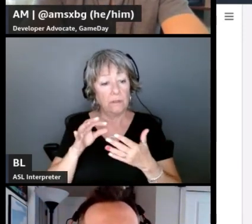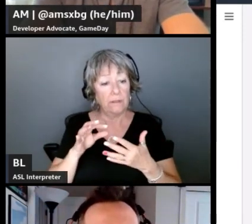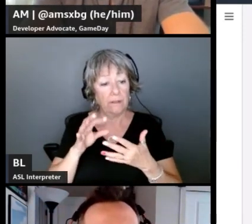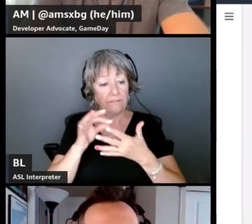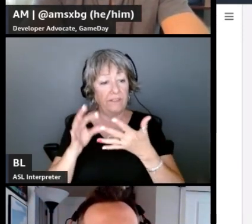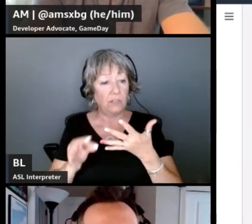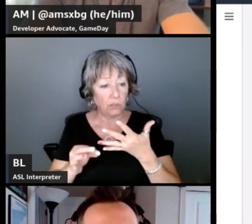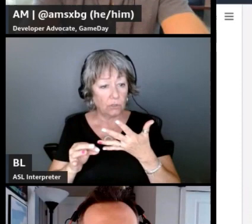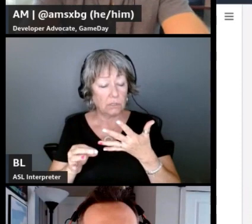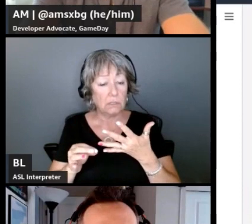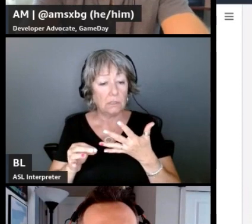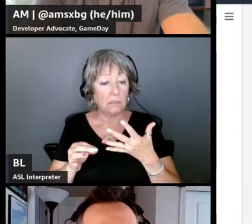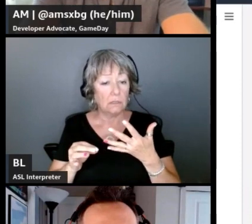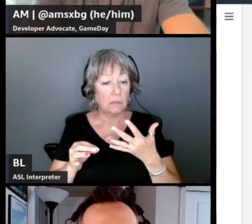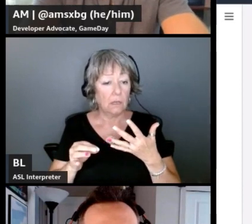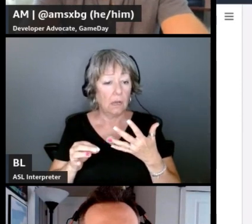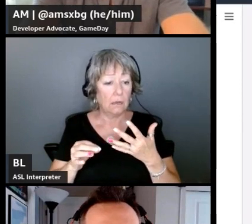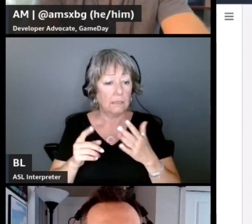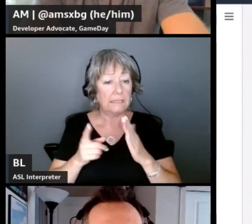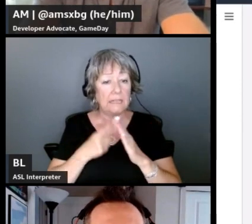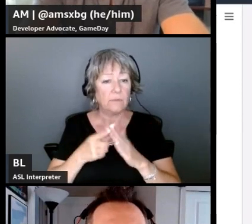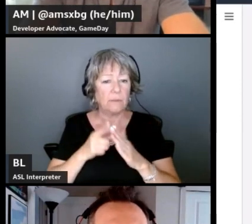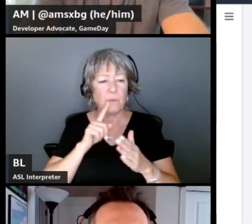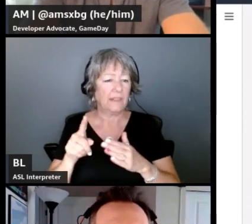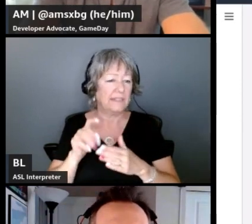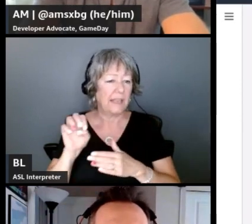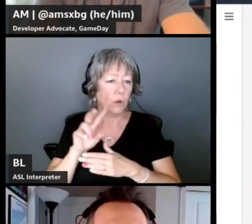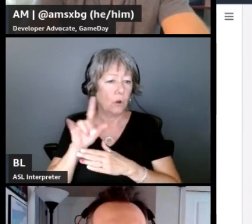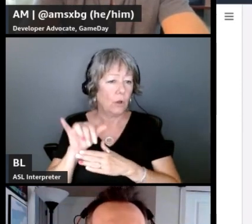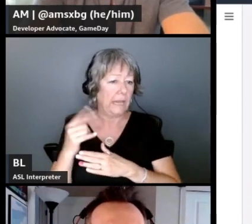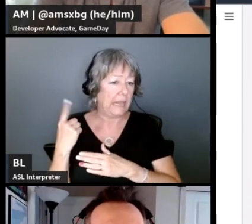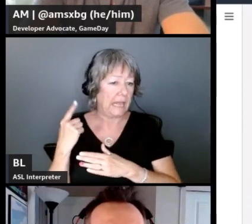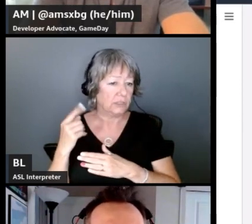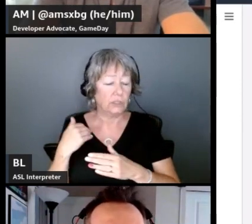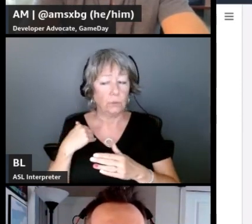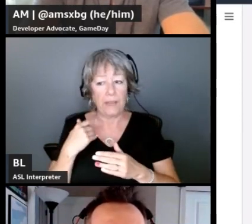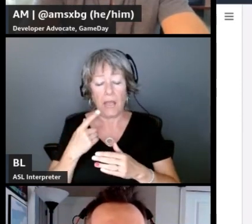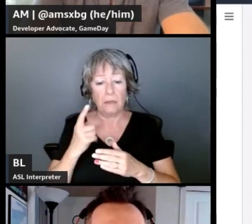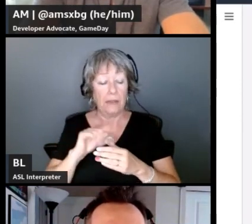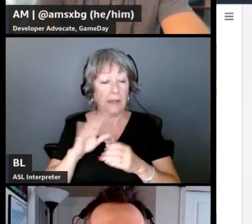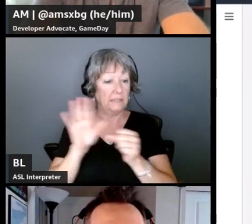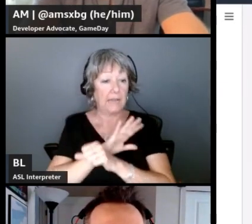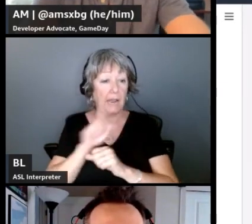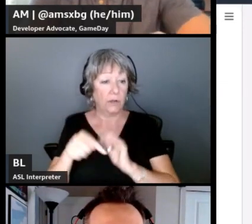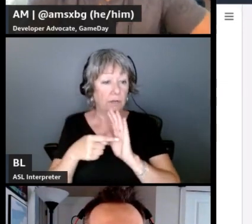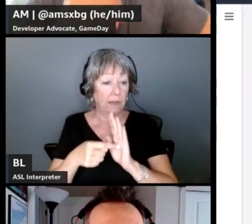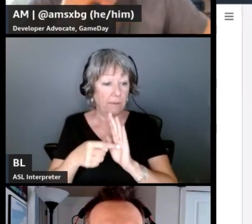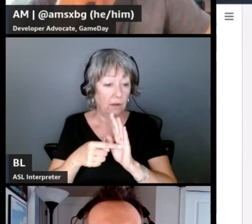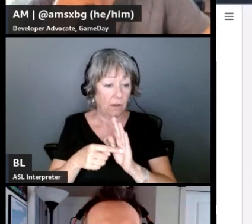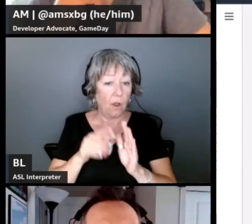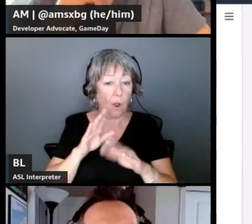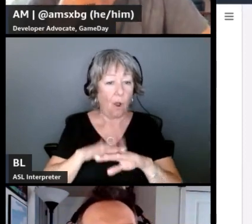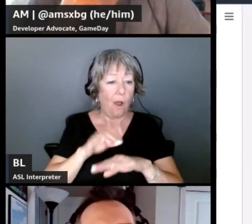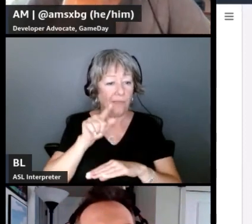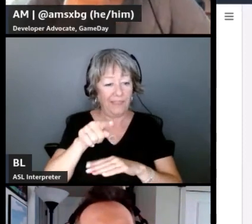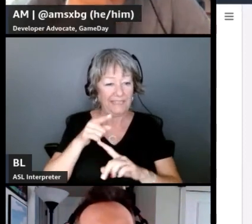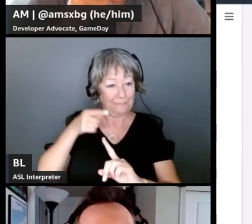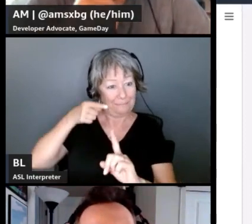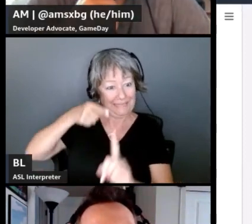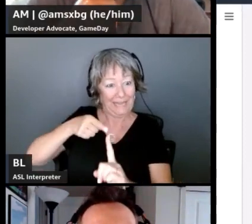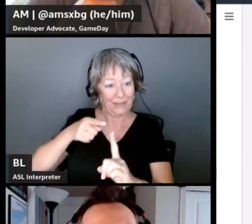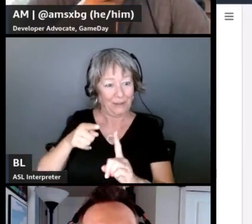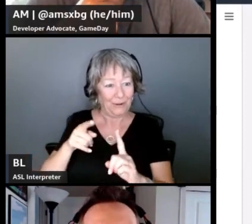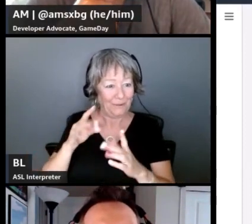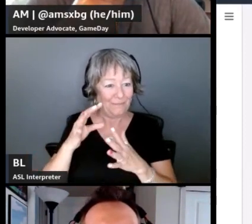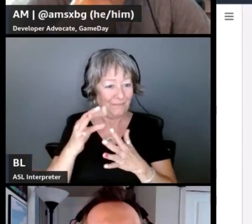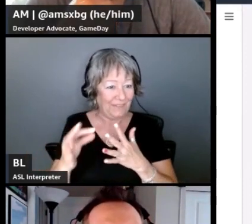sometimes earlier last year. We have an entire demo on AWS On Air on particularly this feature. So if you want to learn more